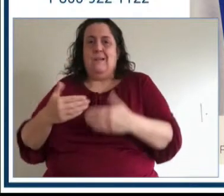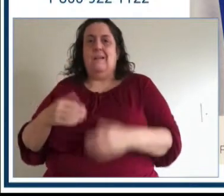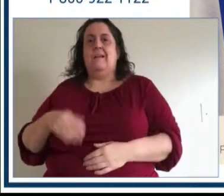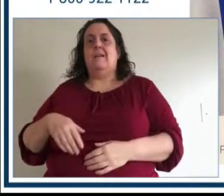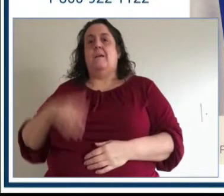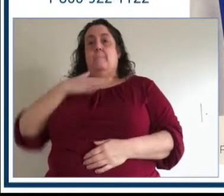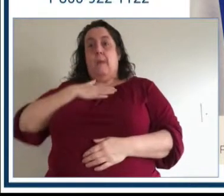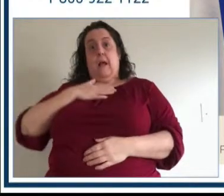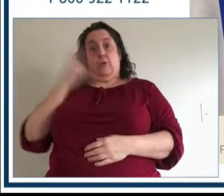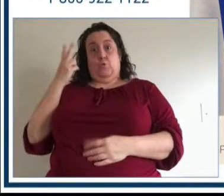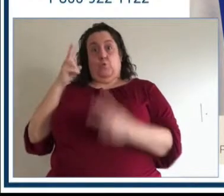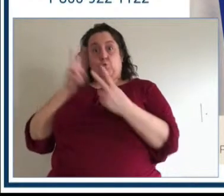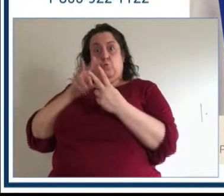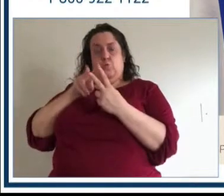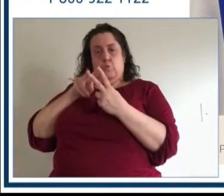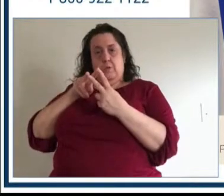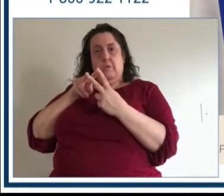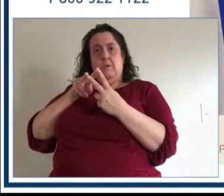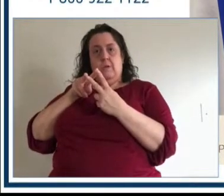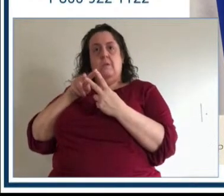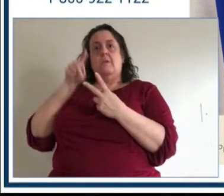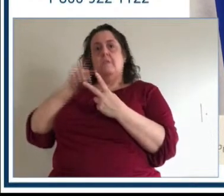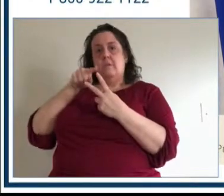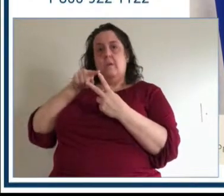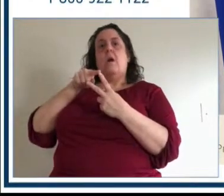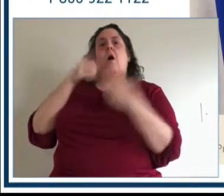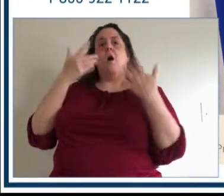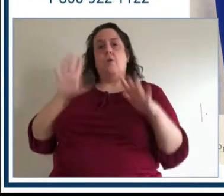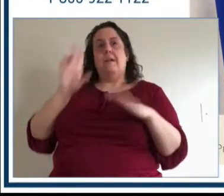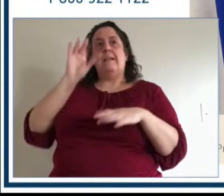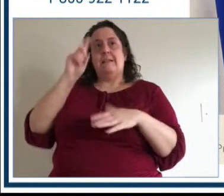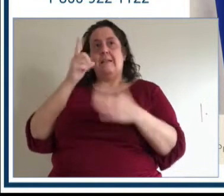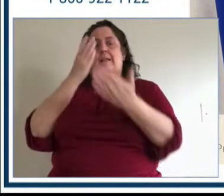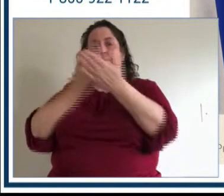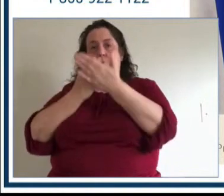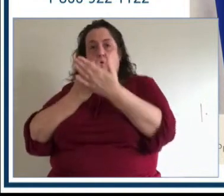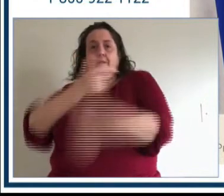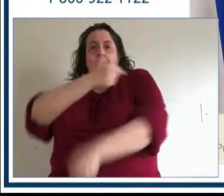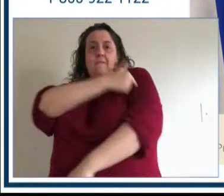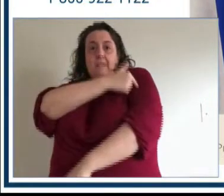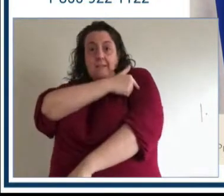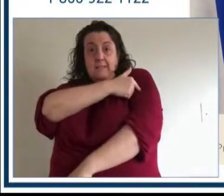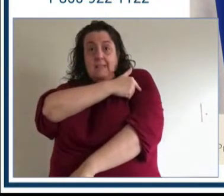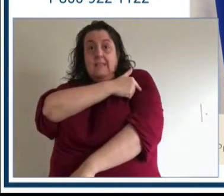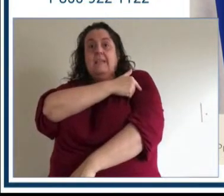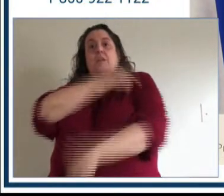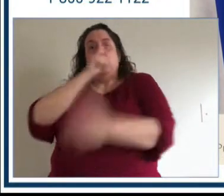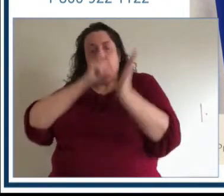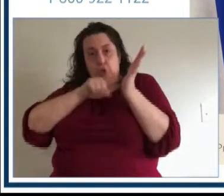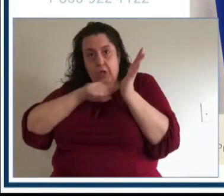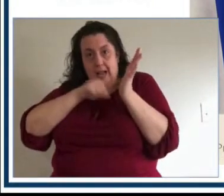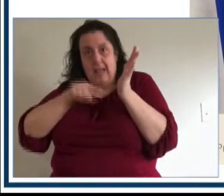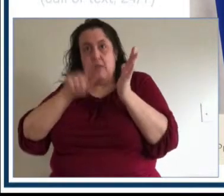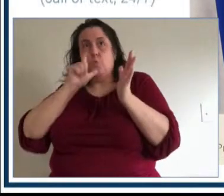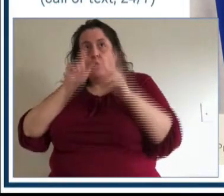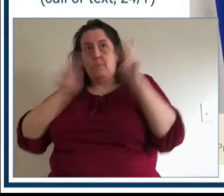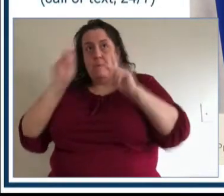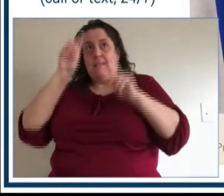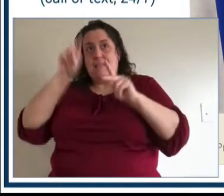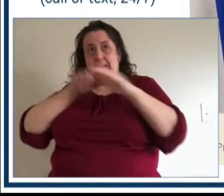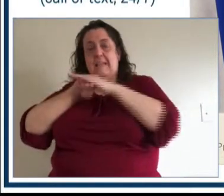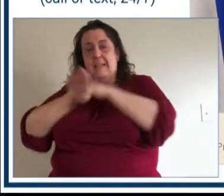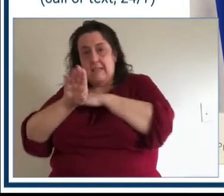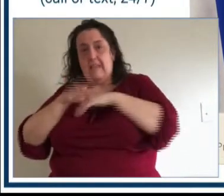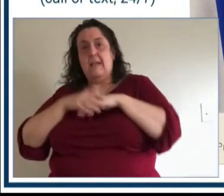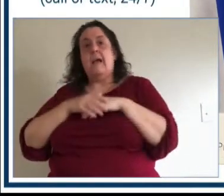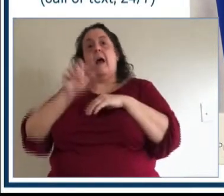One is was proof of vaccine being checked where it should have been, as was people searching for it. The other one